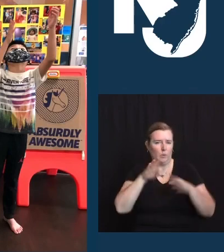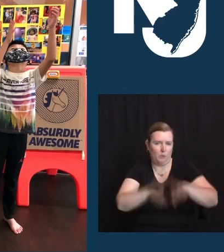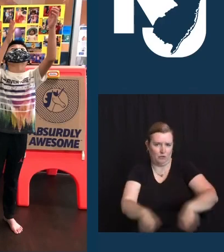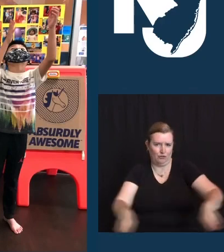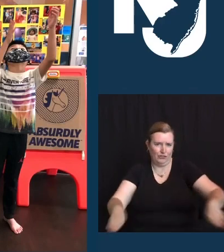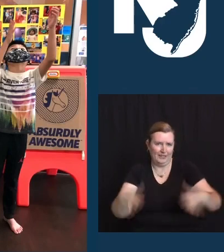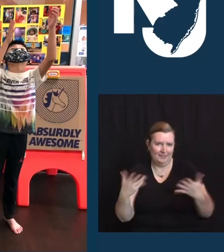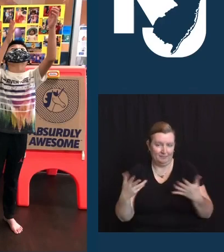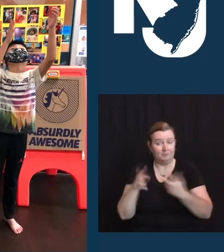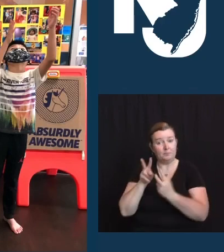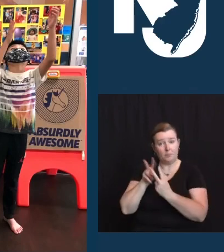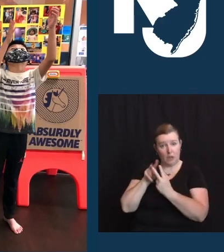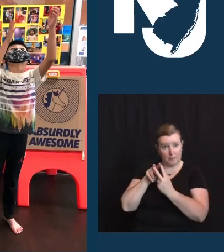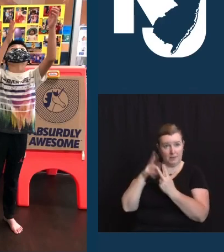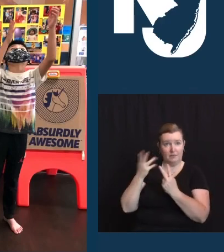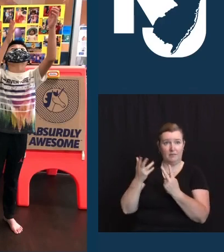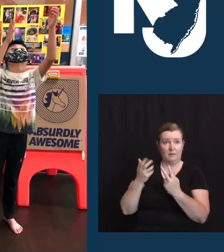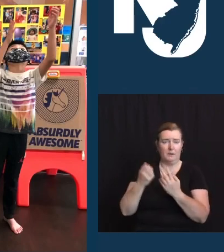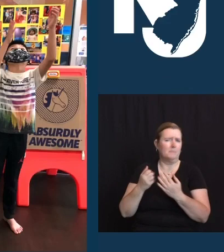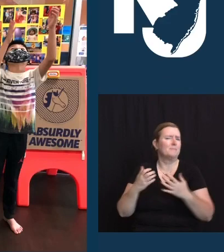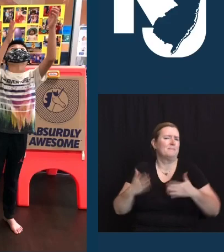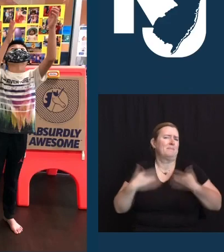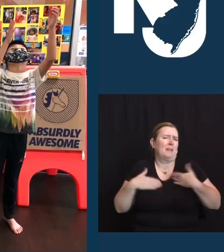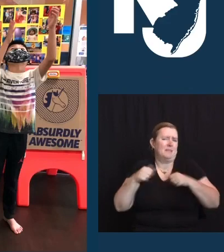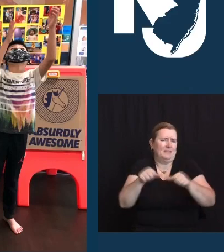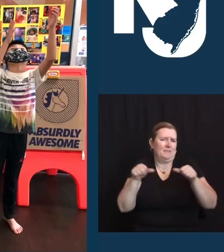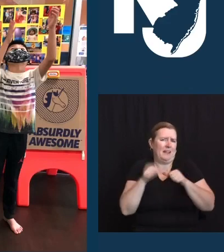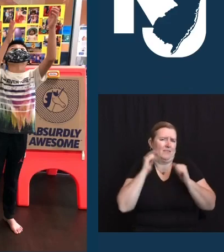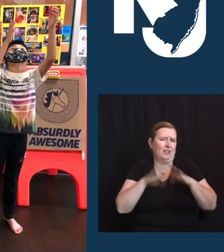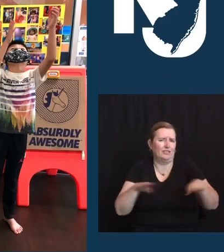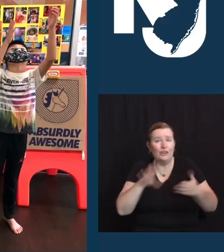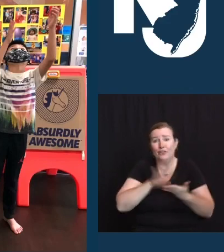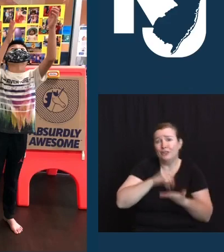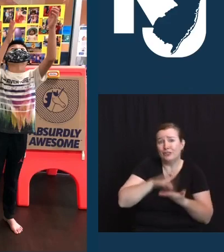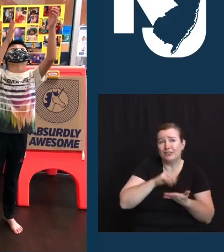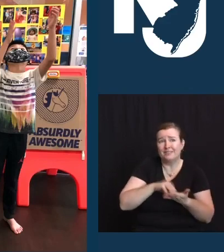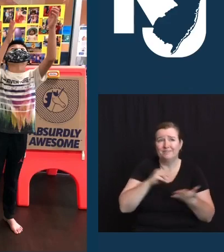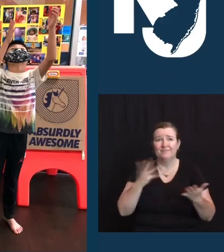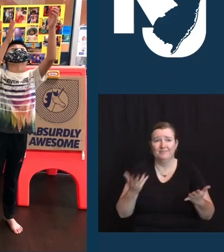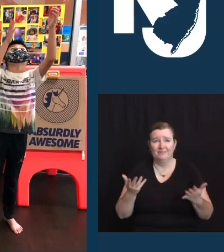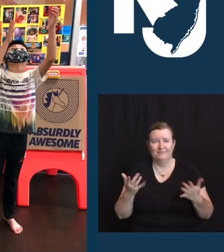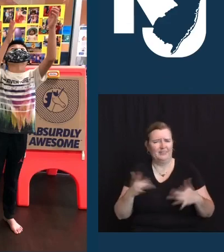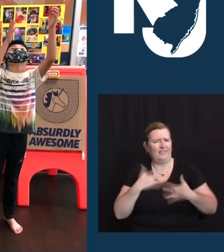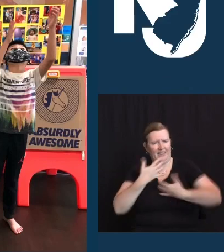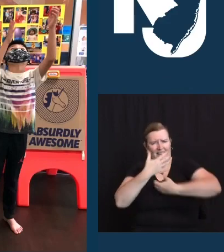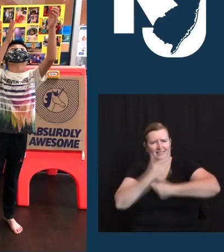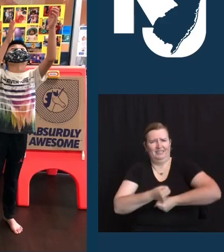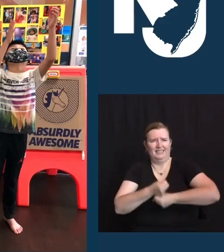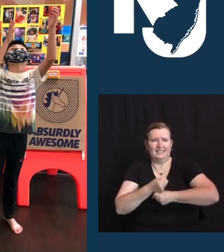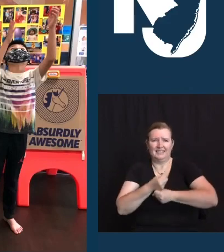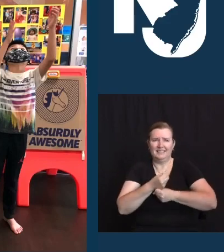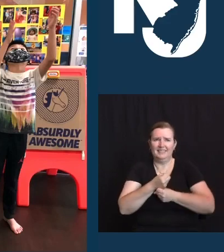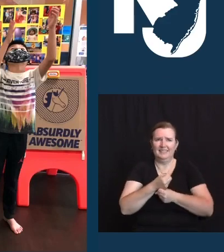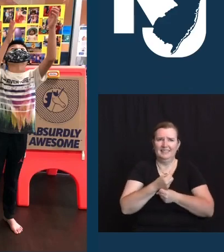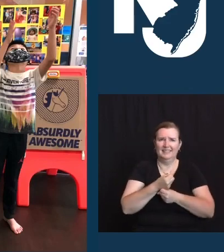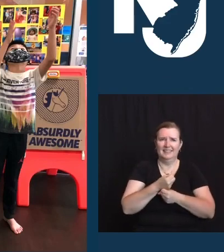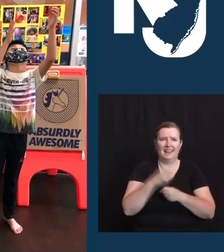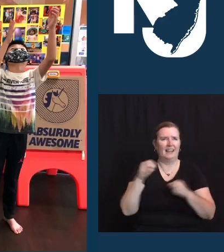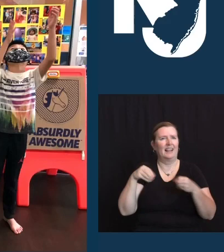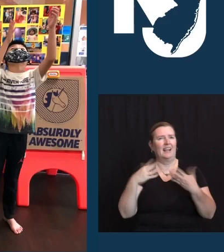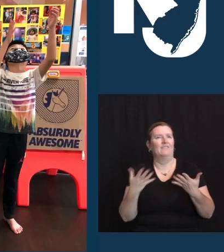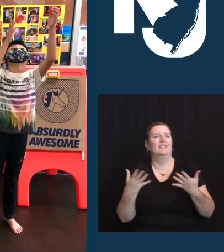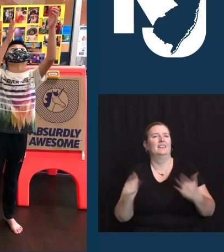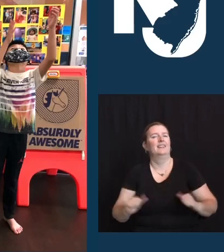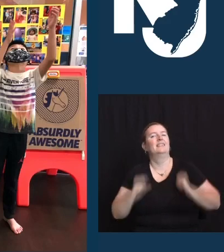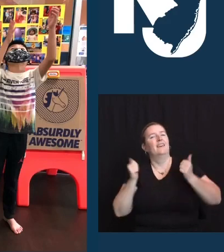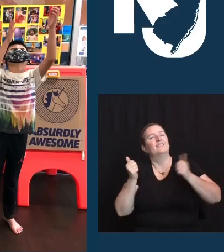a happy place where kids can learn and build skill sets, express confidence, and start on a lifetime love of motion and